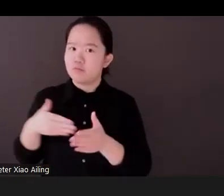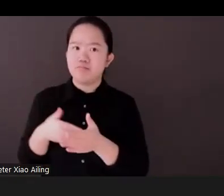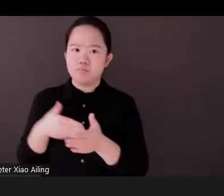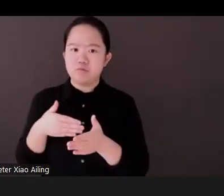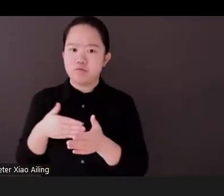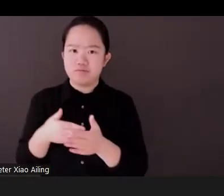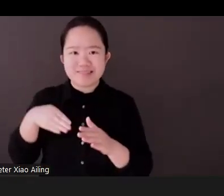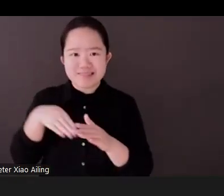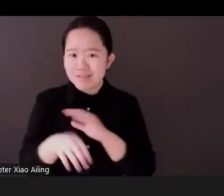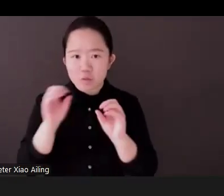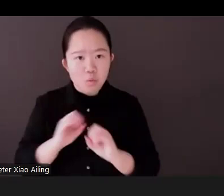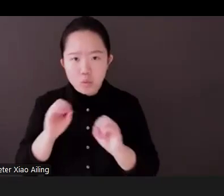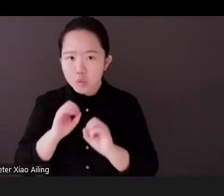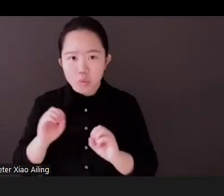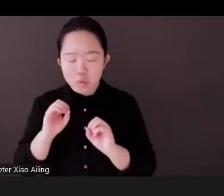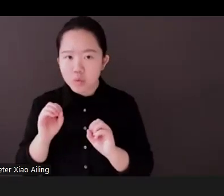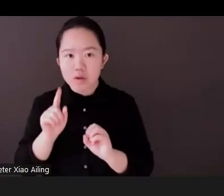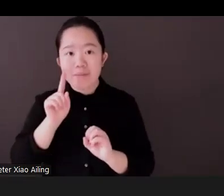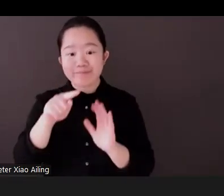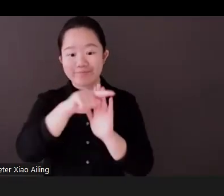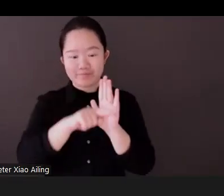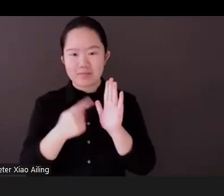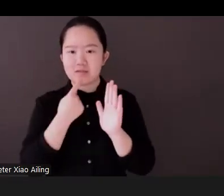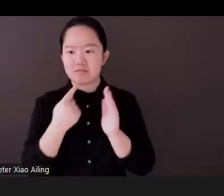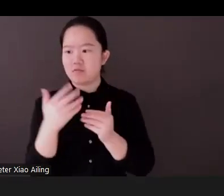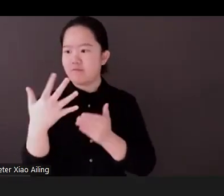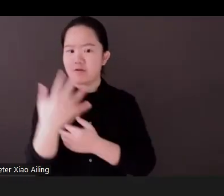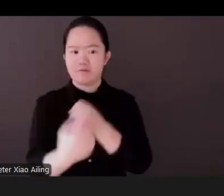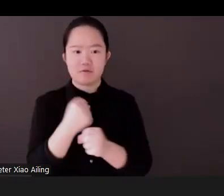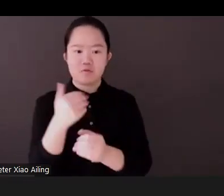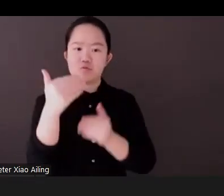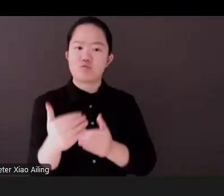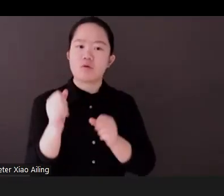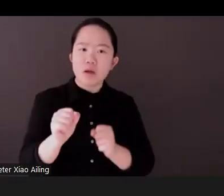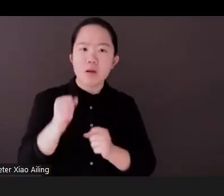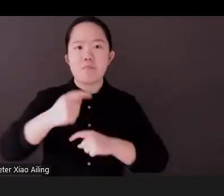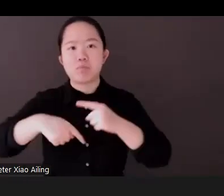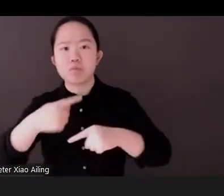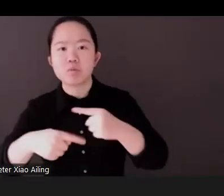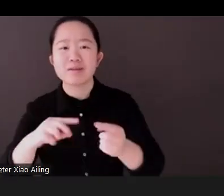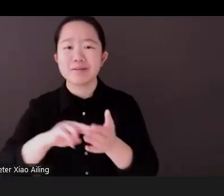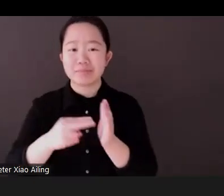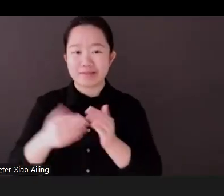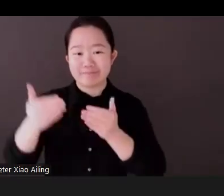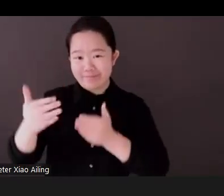I can't say that I have a fast and easy answer to this question,